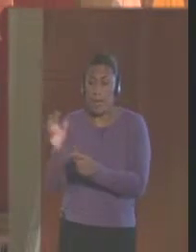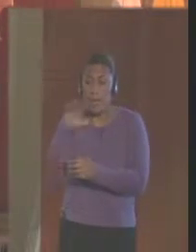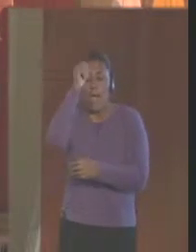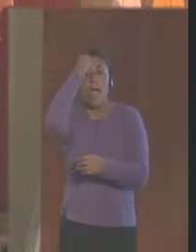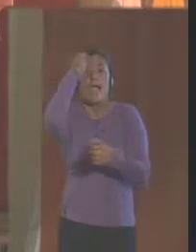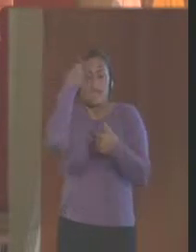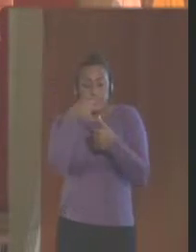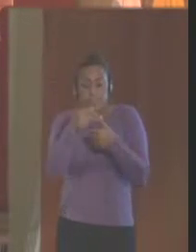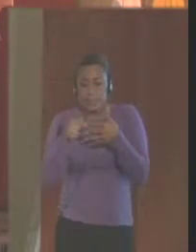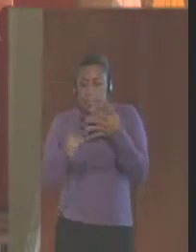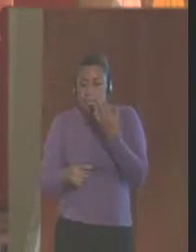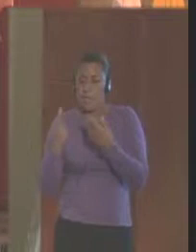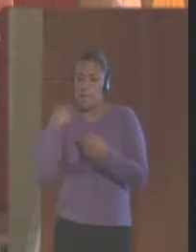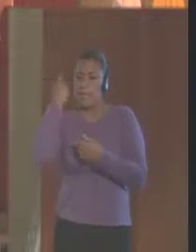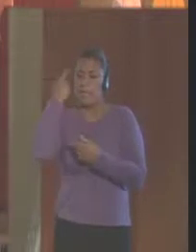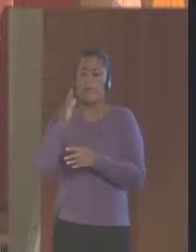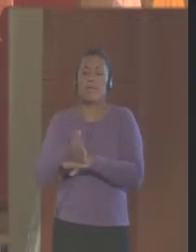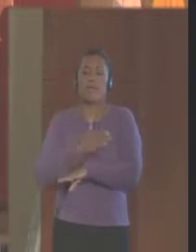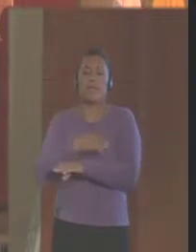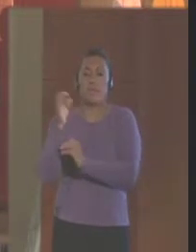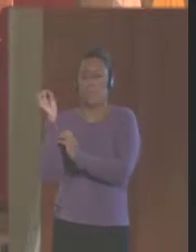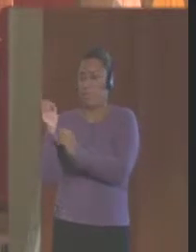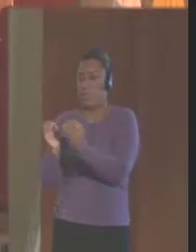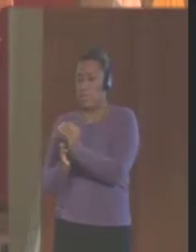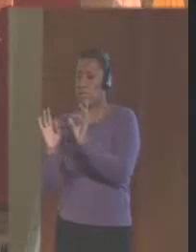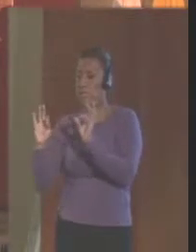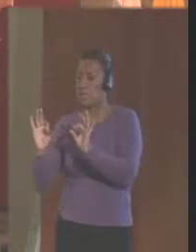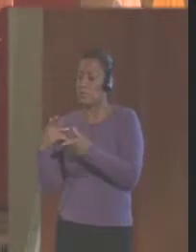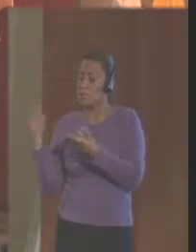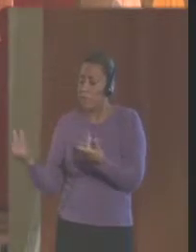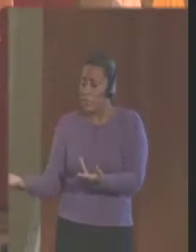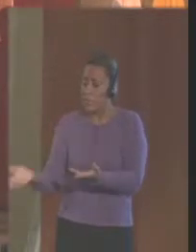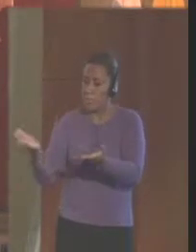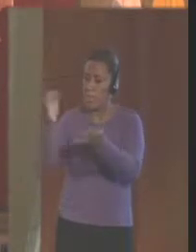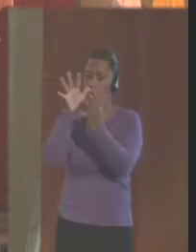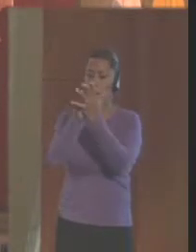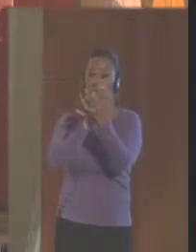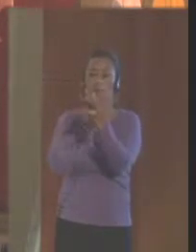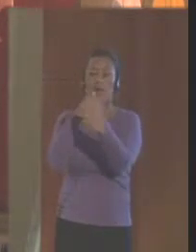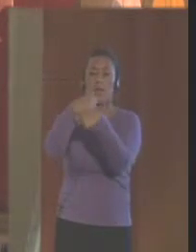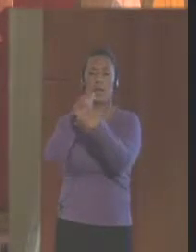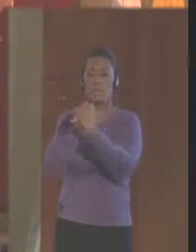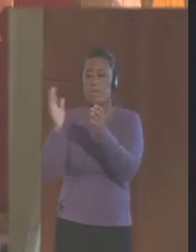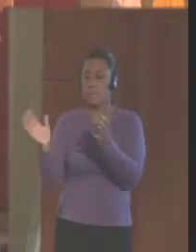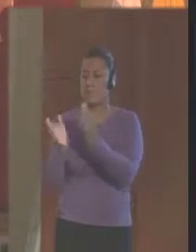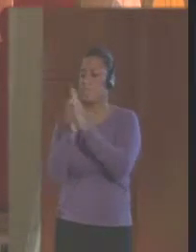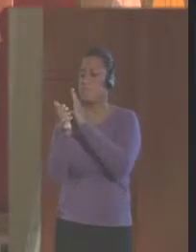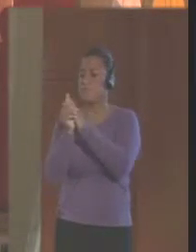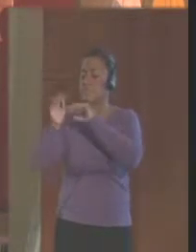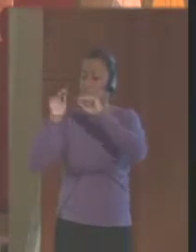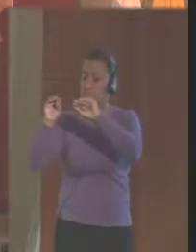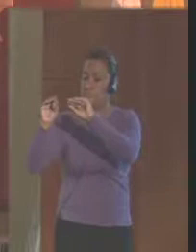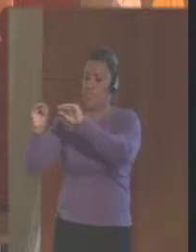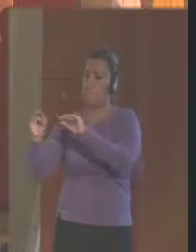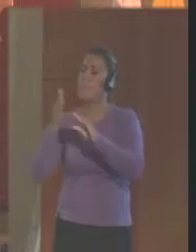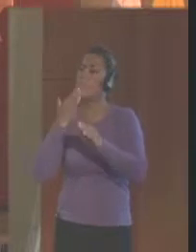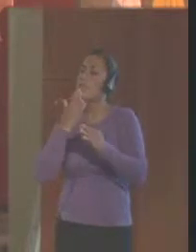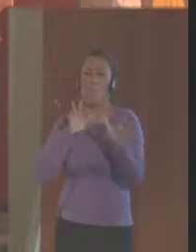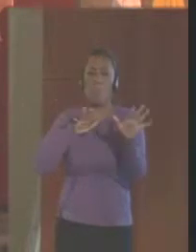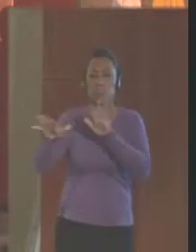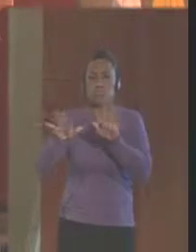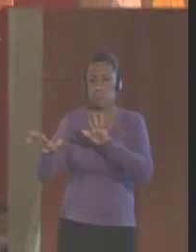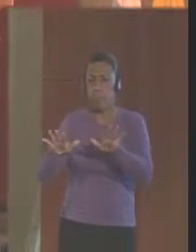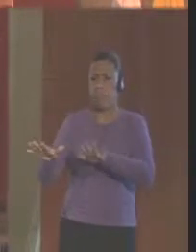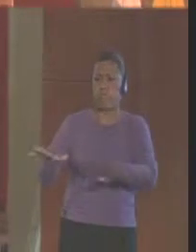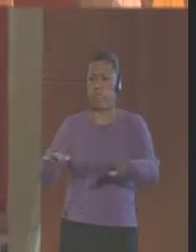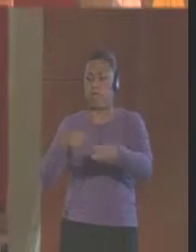to develop capacity for disaster risk management, targeting areas such as critical facilities